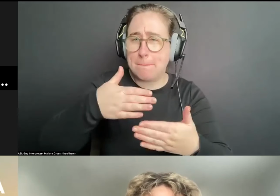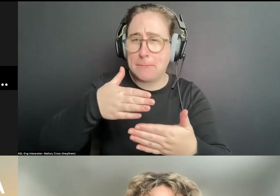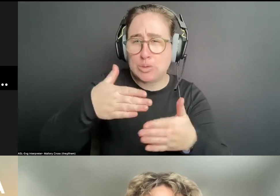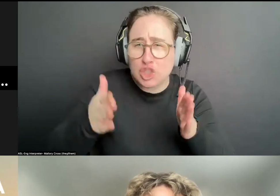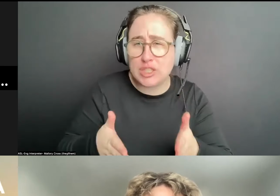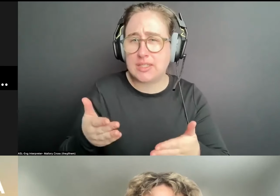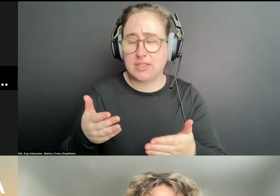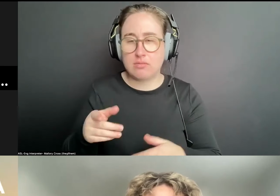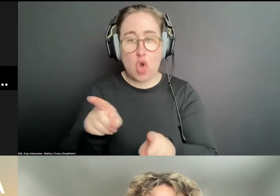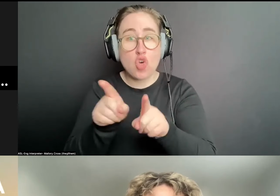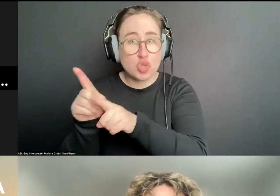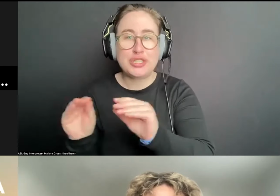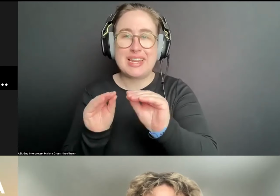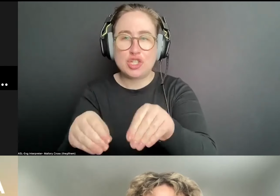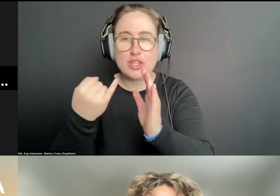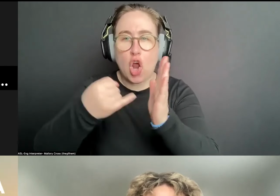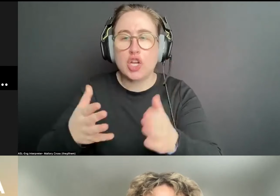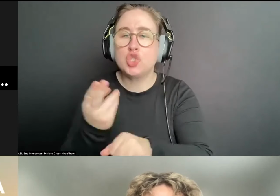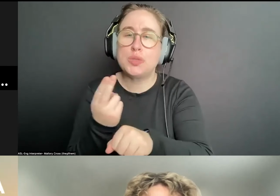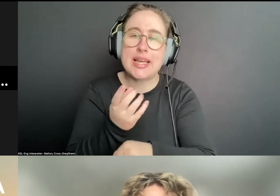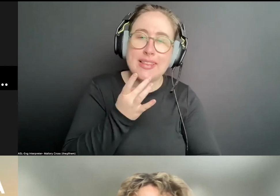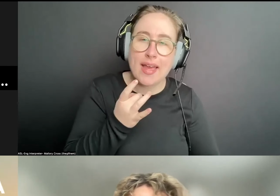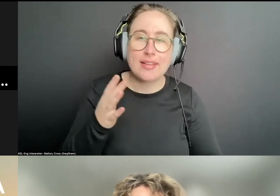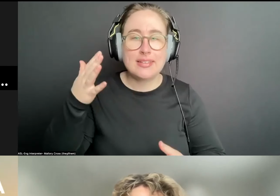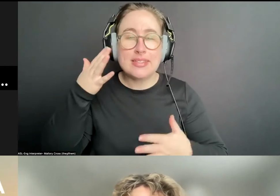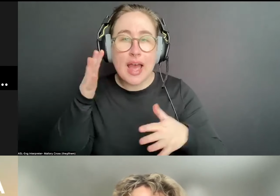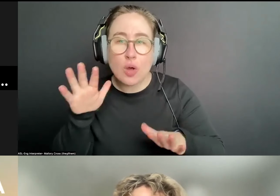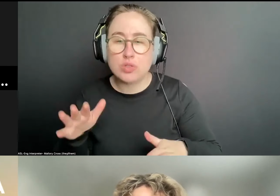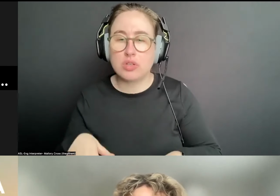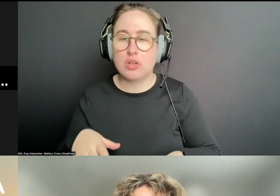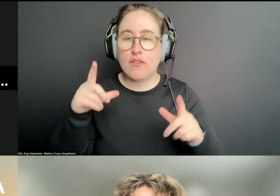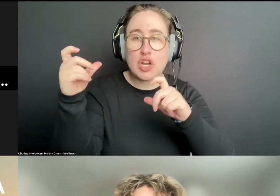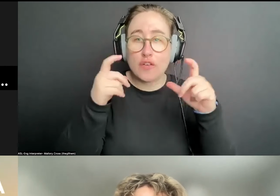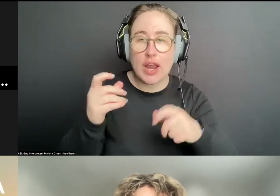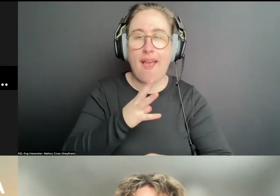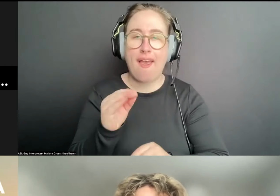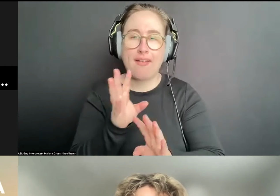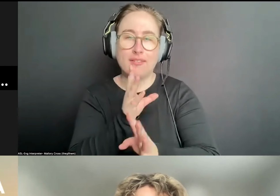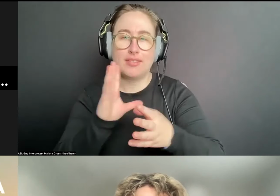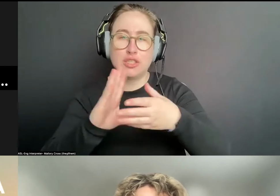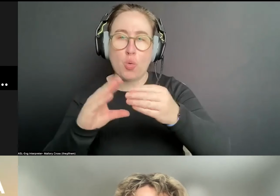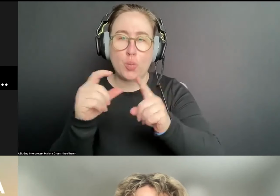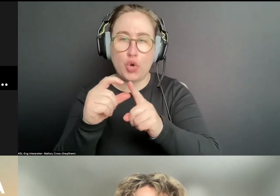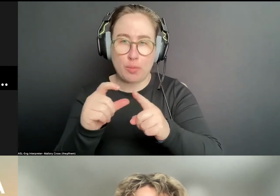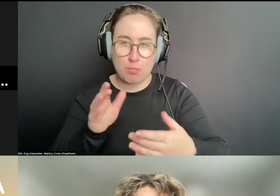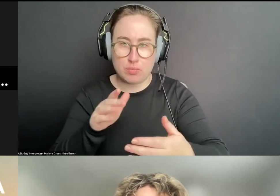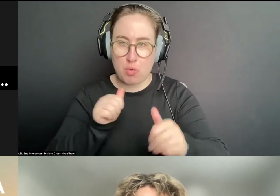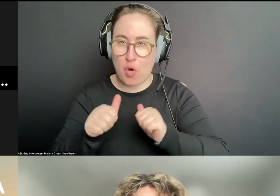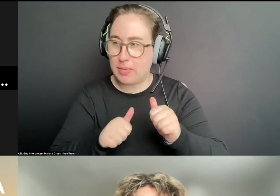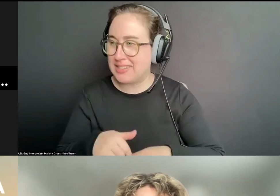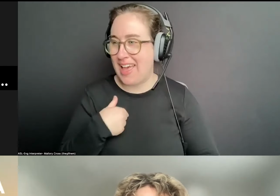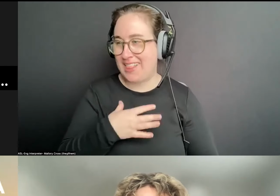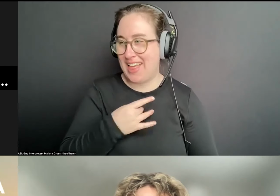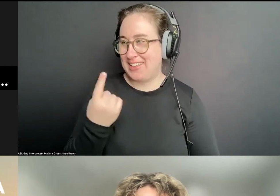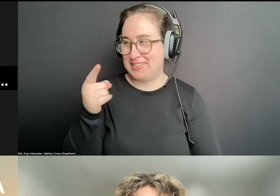an installation artist using light and sound, photography, and spoken word performance. And I love this part of her bio. I'm only reading